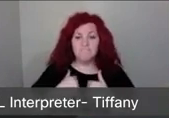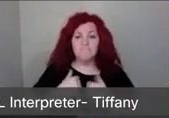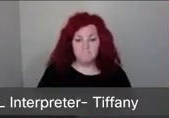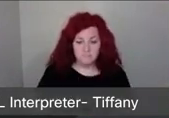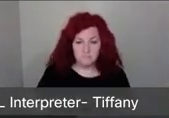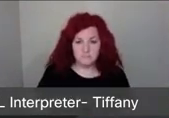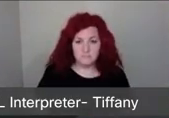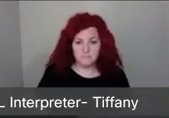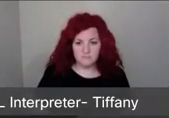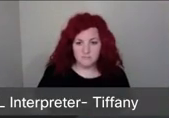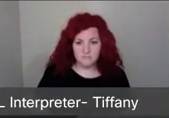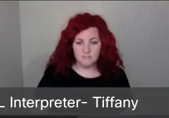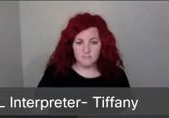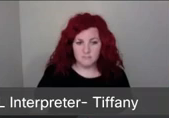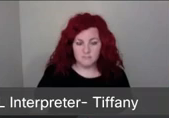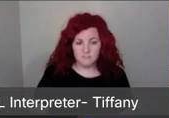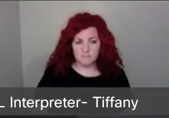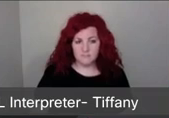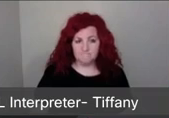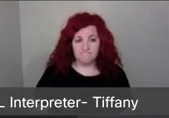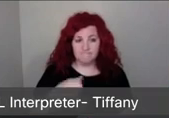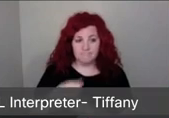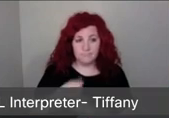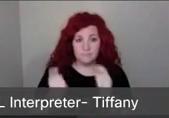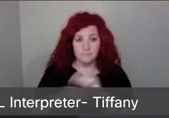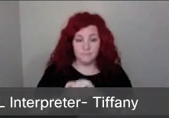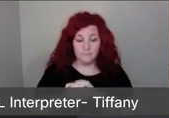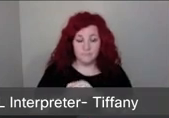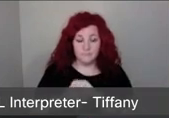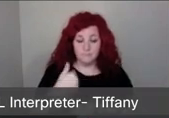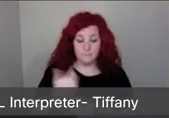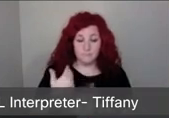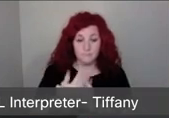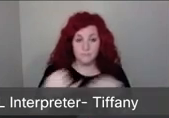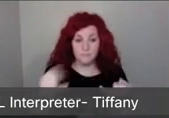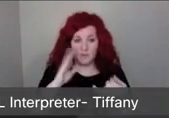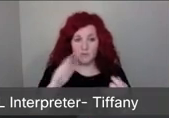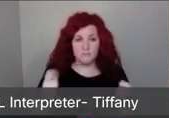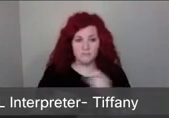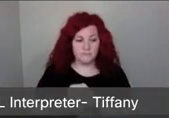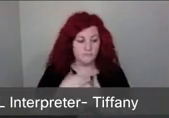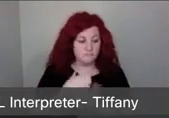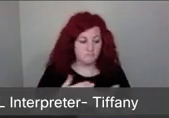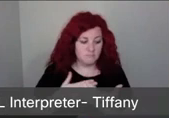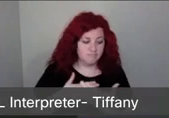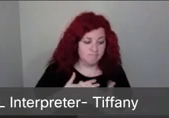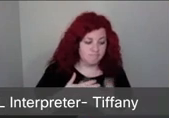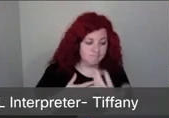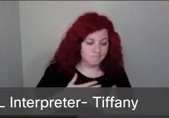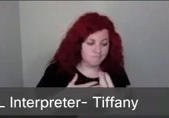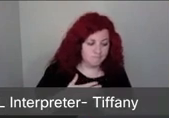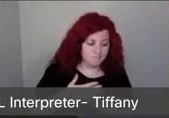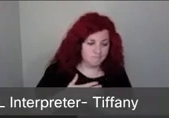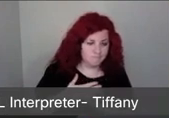A sudden change of redistricting will change part of my home. A